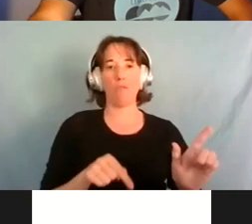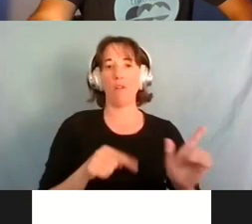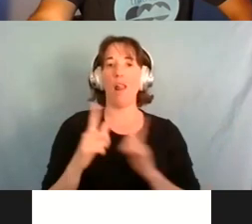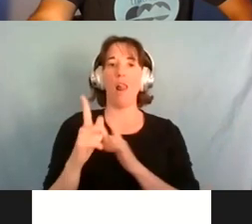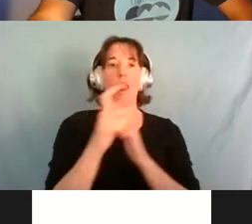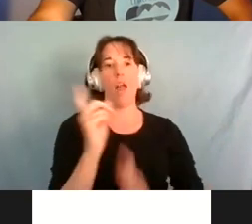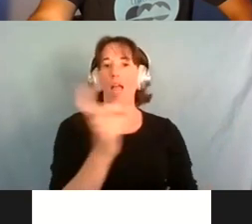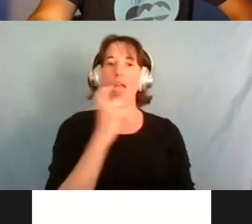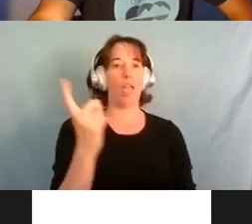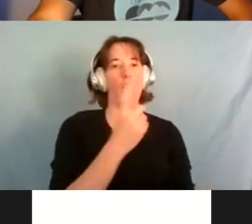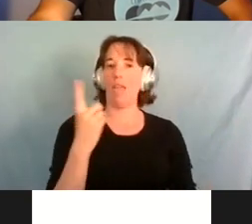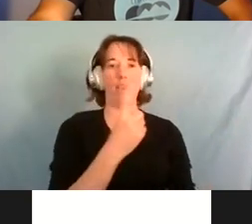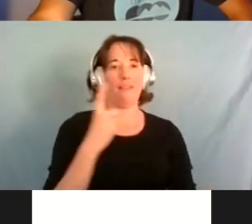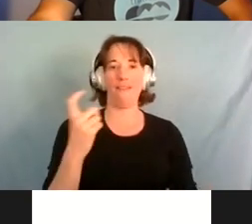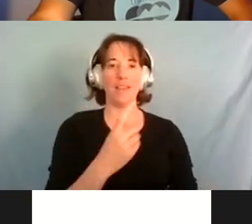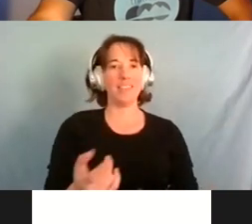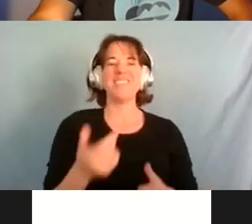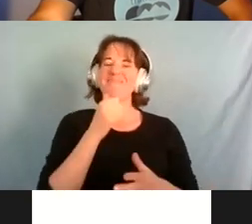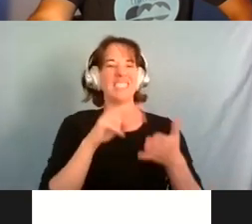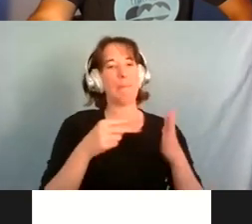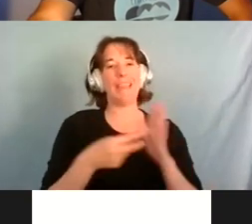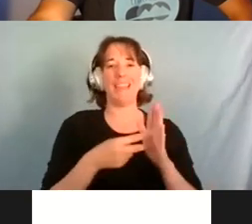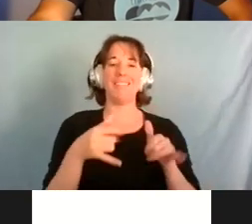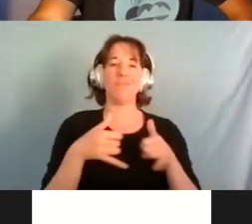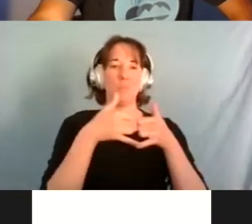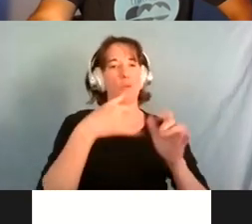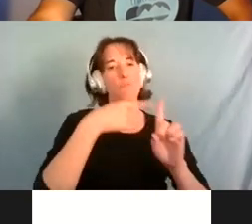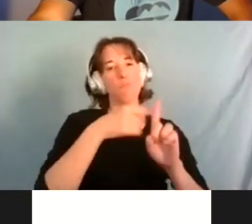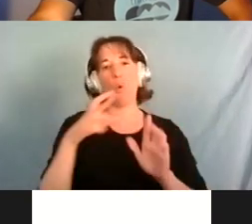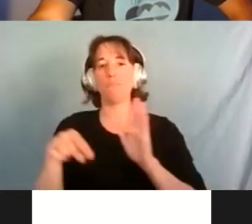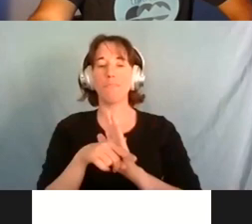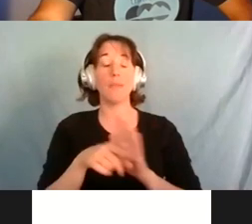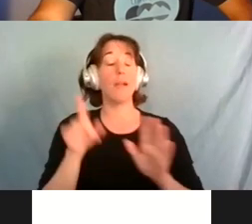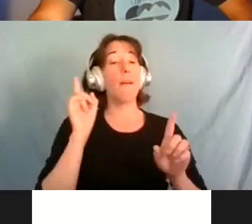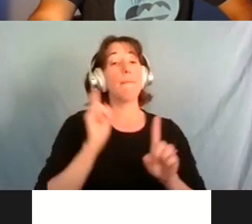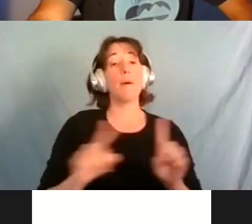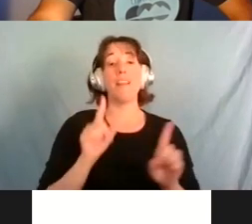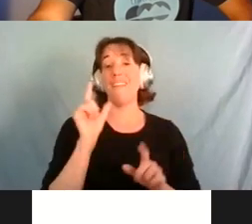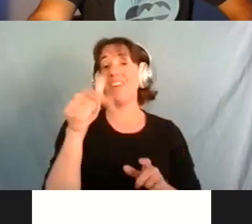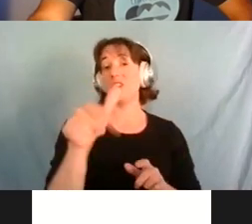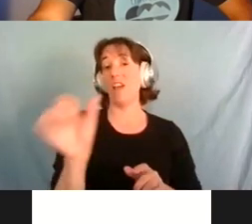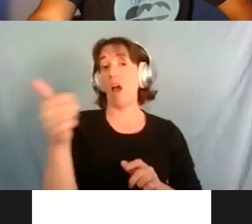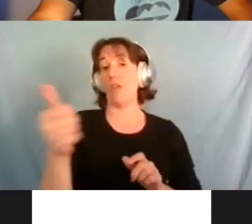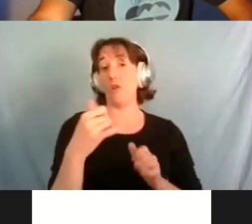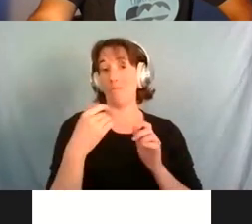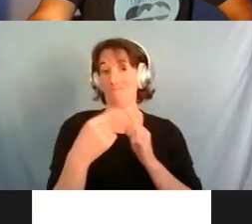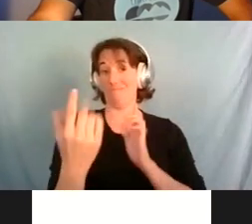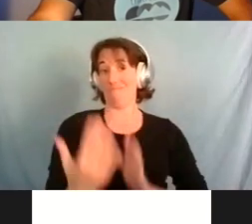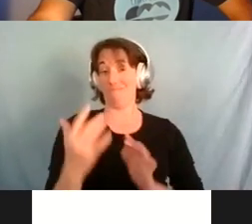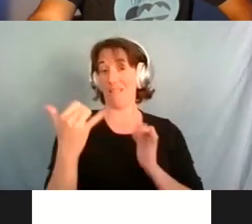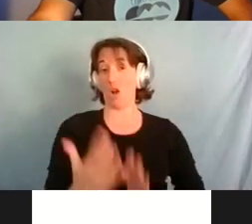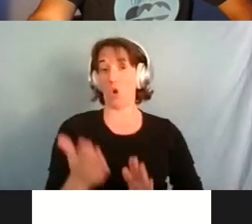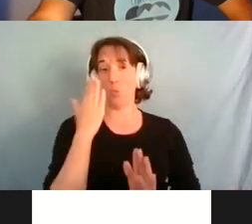But eventually, some other player is probably going to find you and eliminate you, and that will give you a negative reward. So now the model